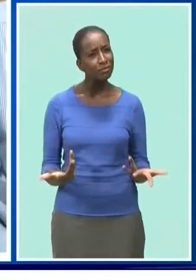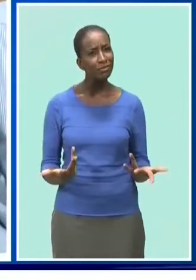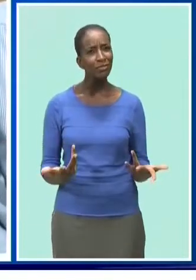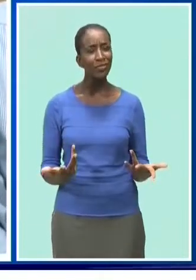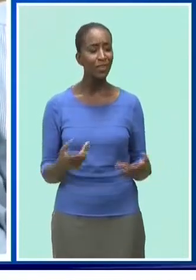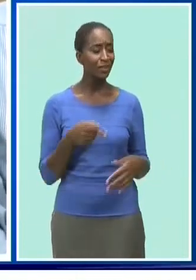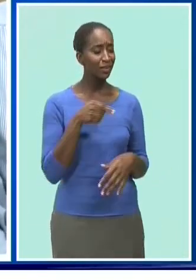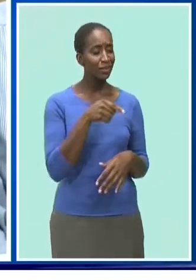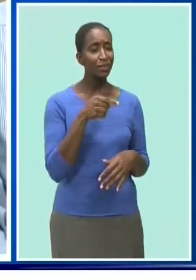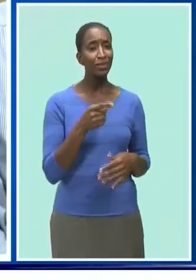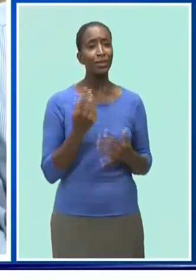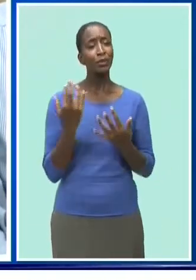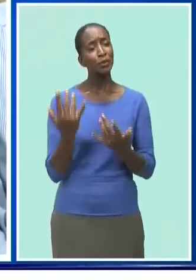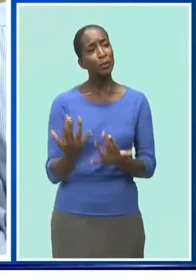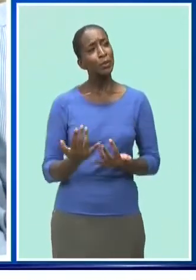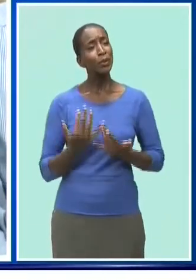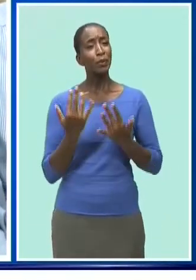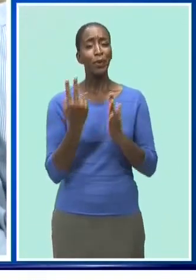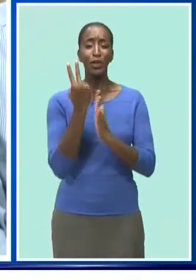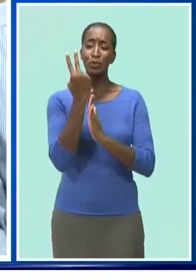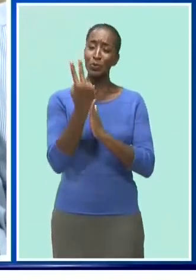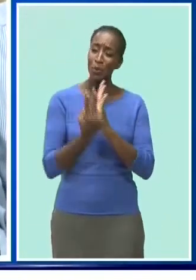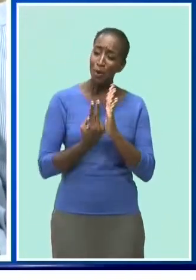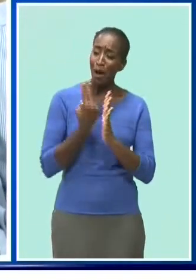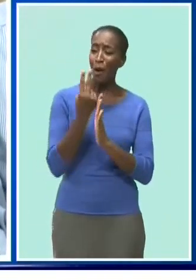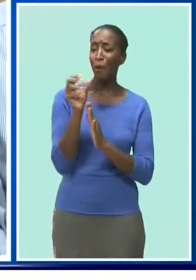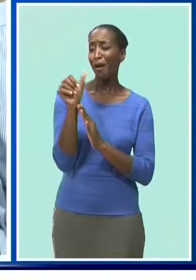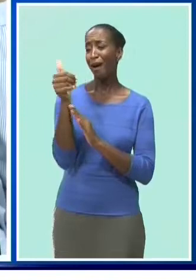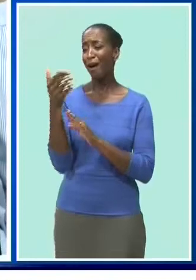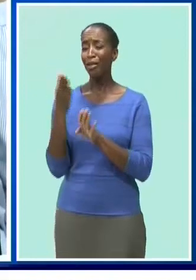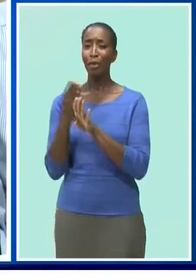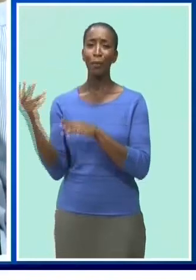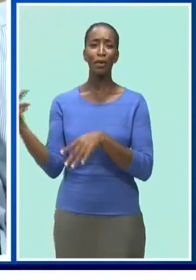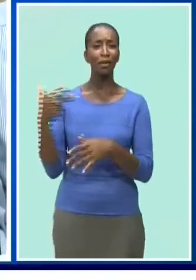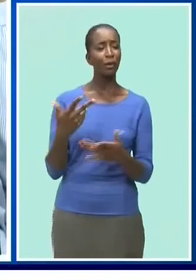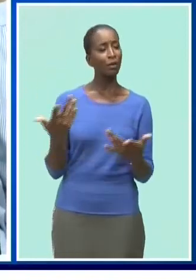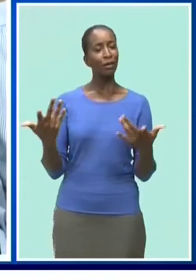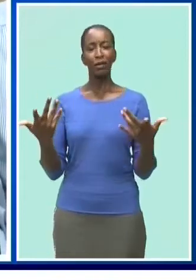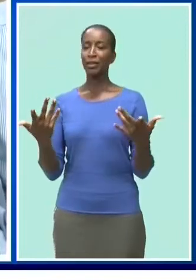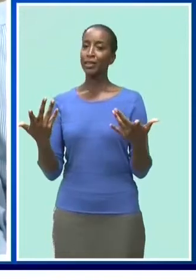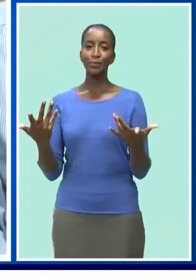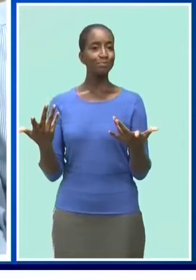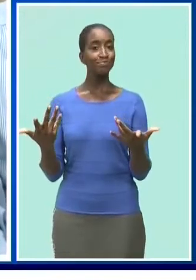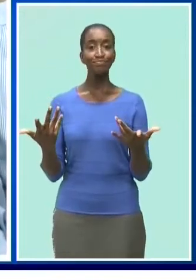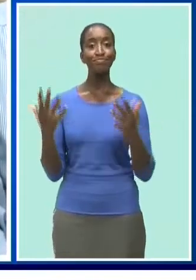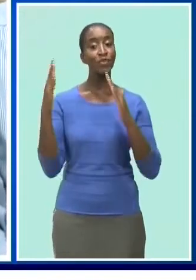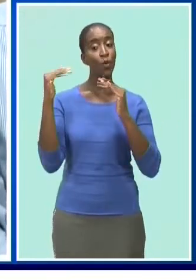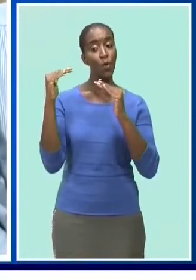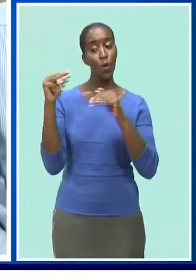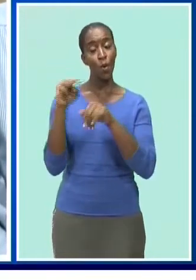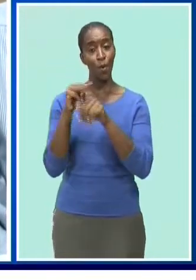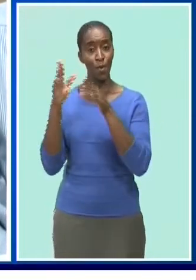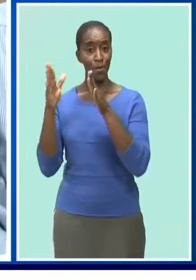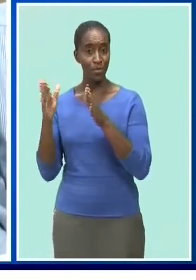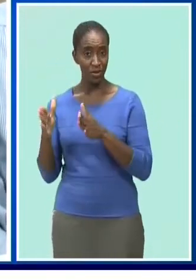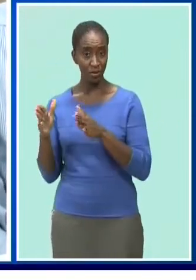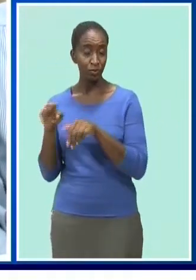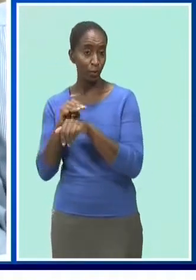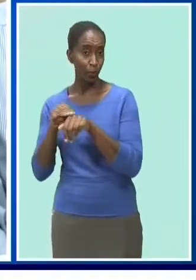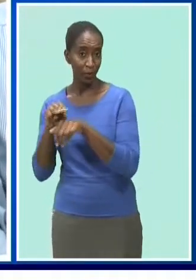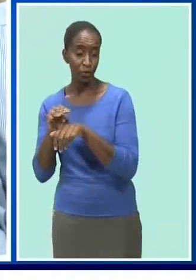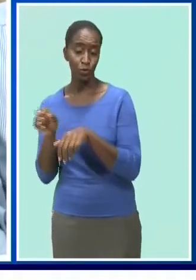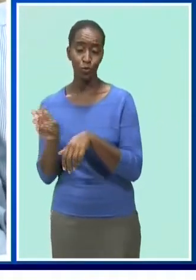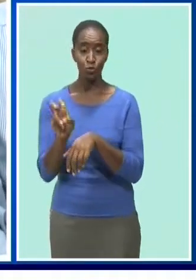in a situation where you have to wait another 2 hours before a vehicle can come along. So we're hopeful that the Ministry of Transport and the Transport